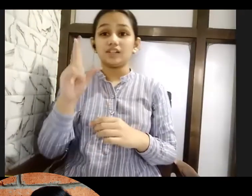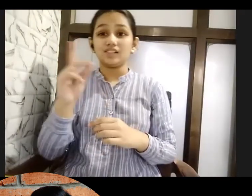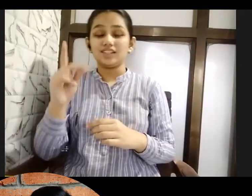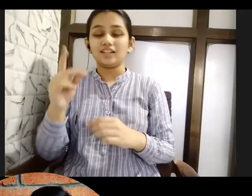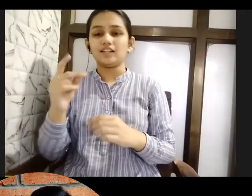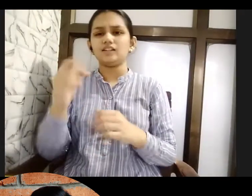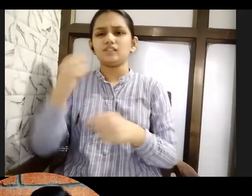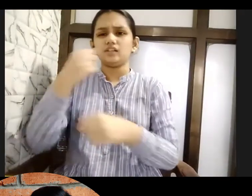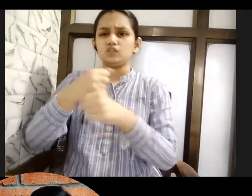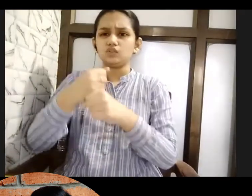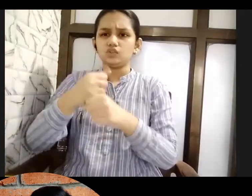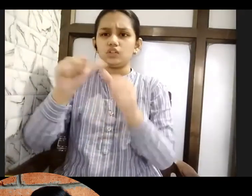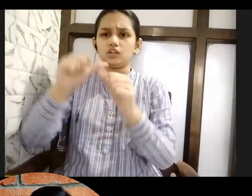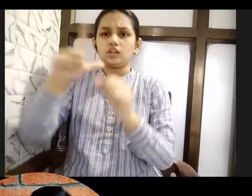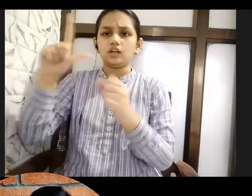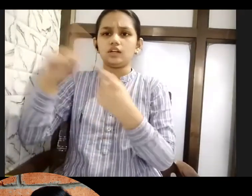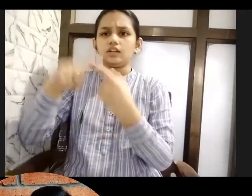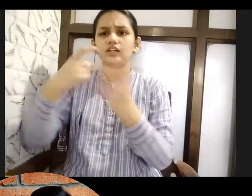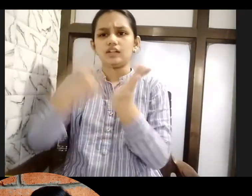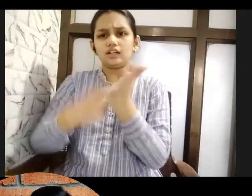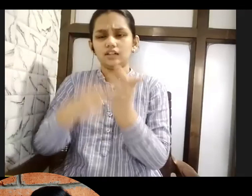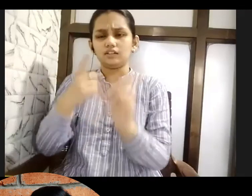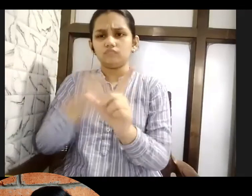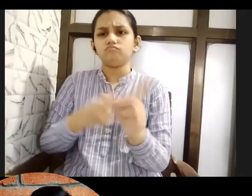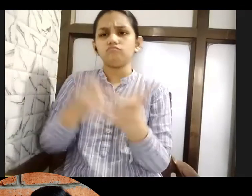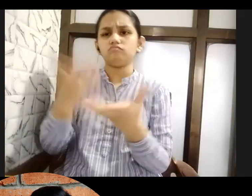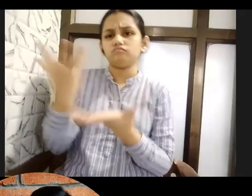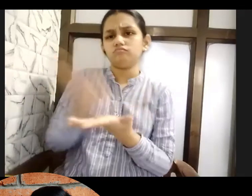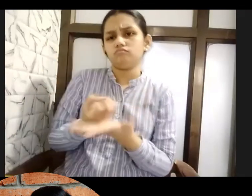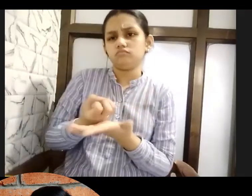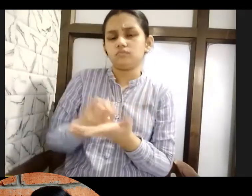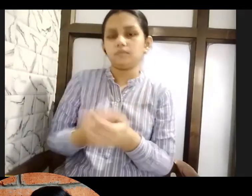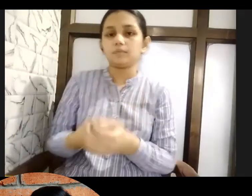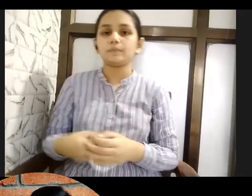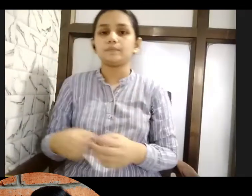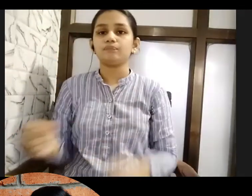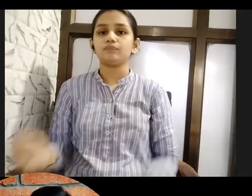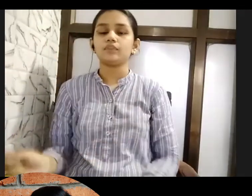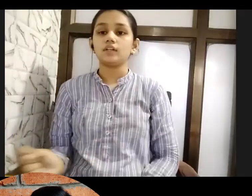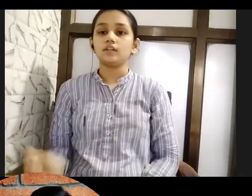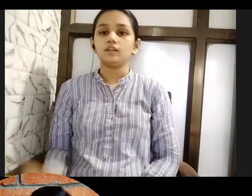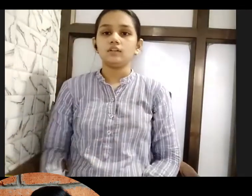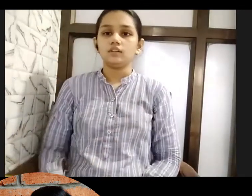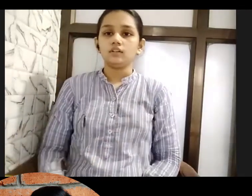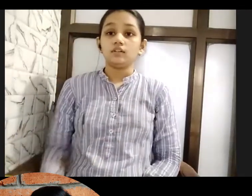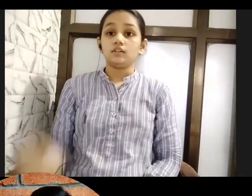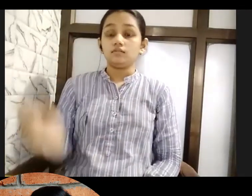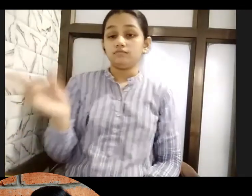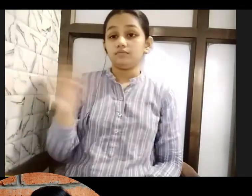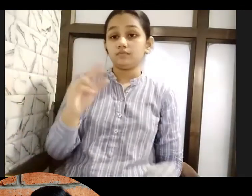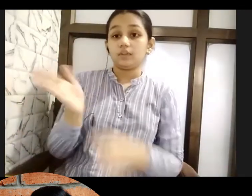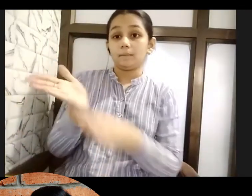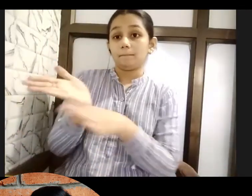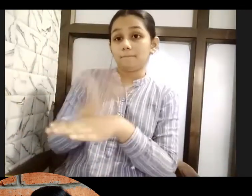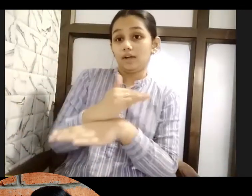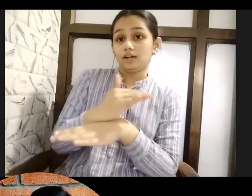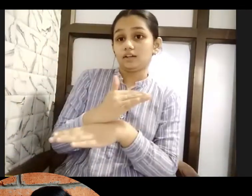on your Instagram and things like that. Now I am going back to my home.